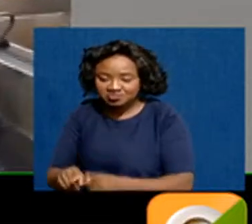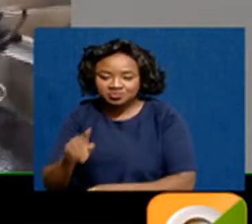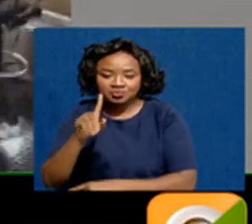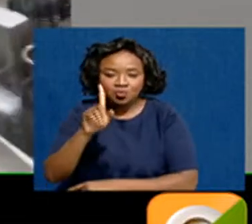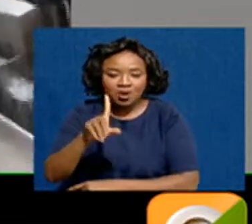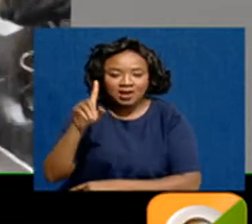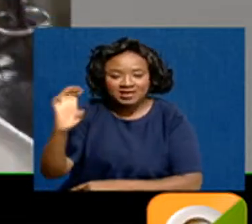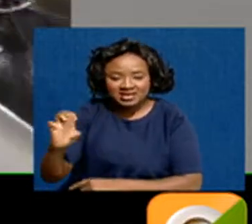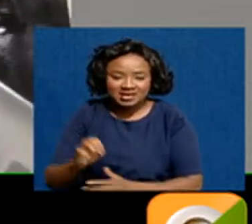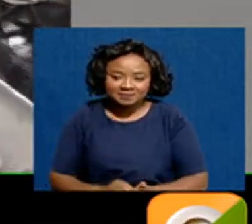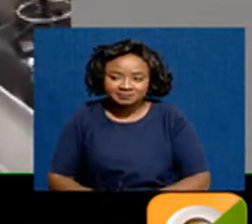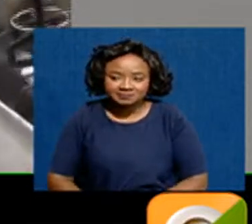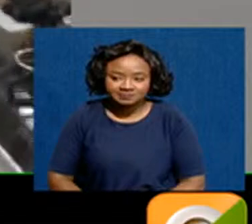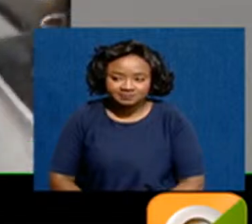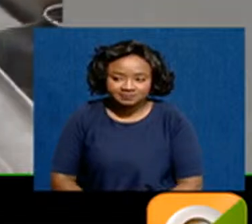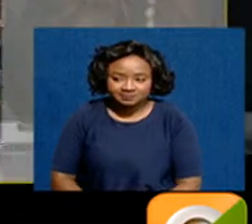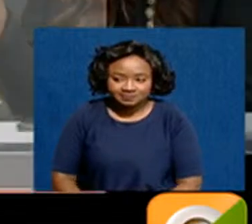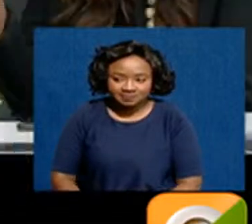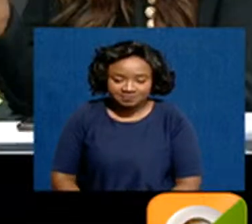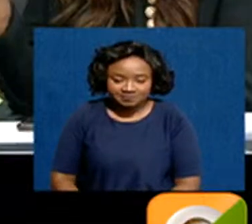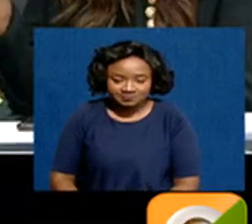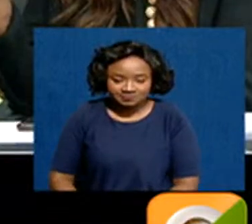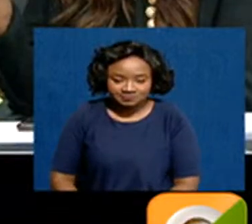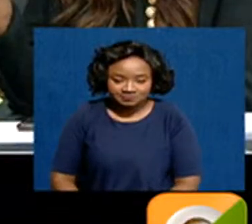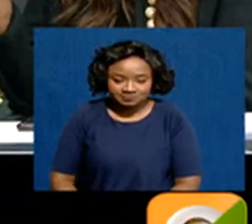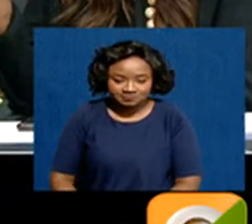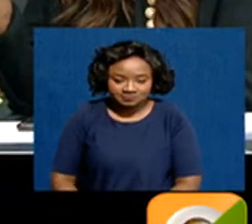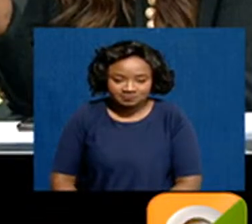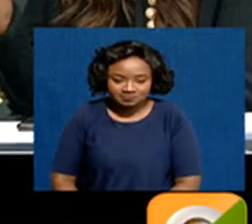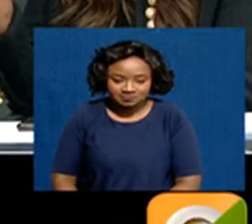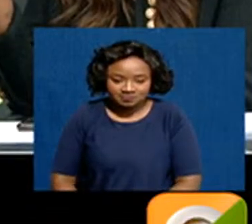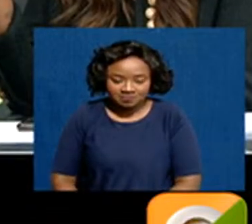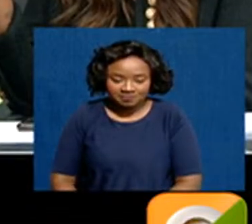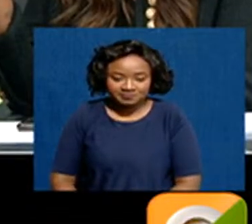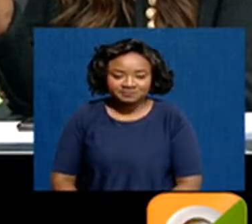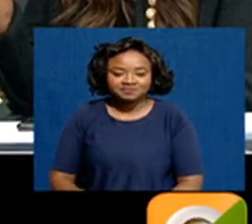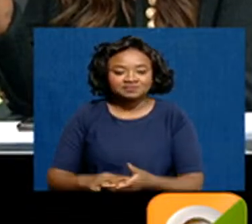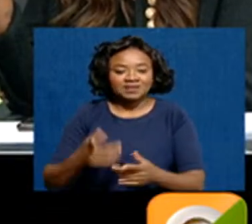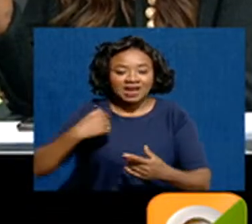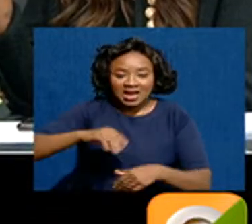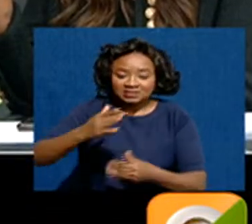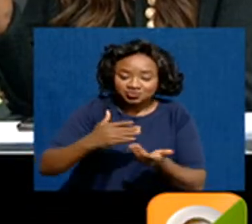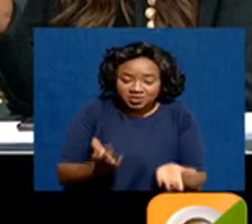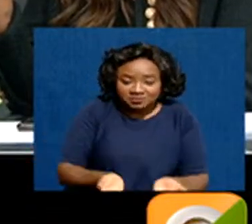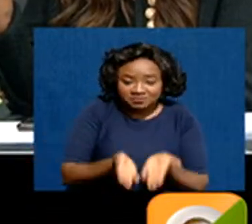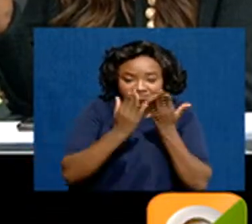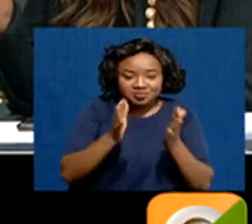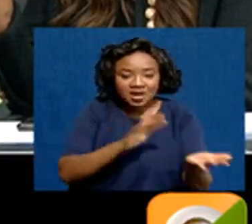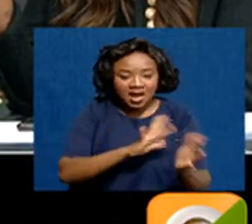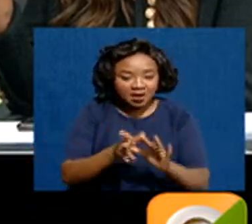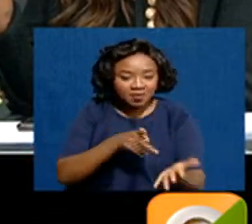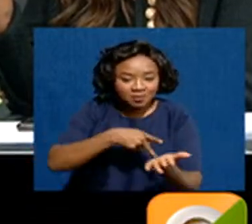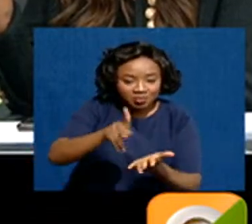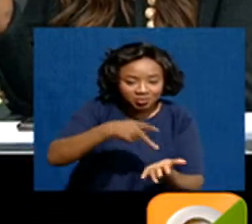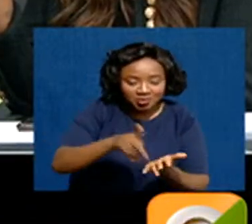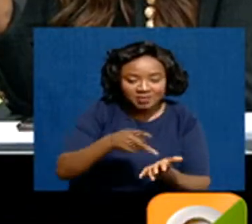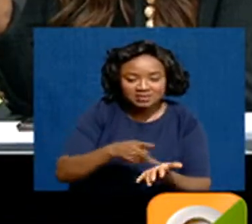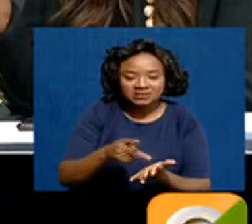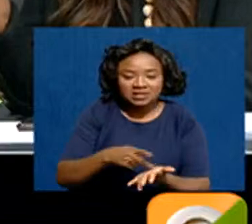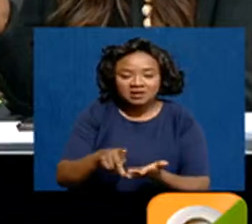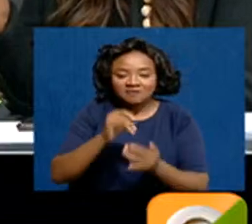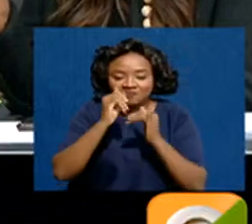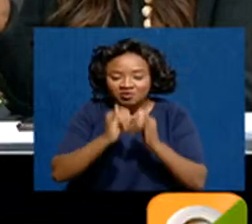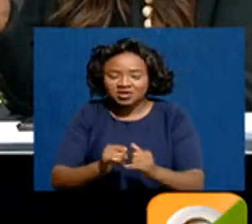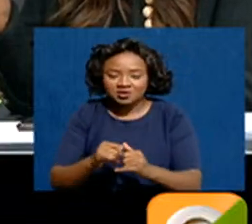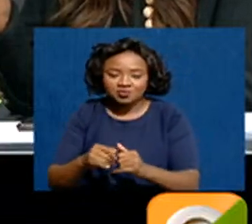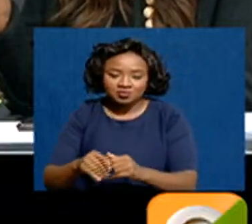for future construction. You do agree. We have made great progress on the procurement of construction of a new terminal.